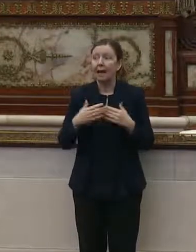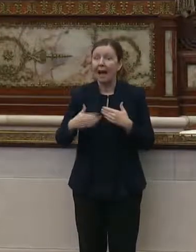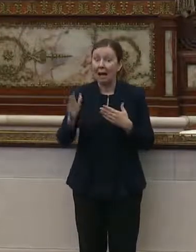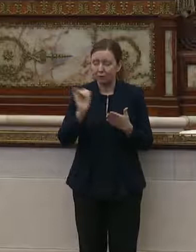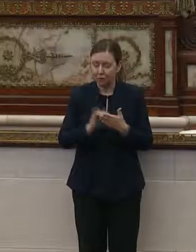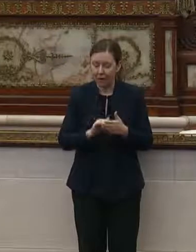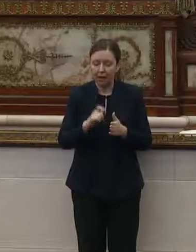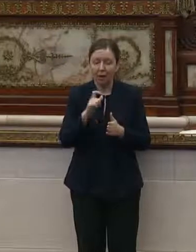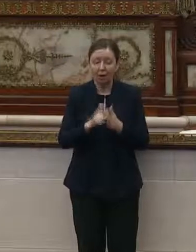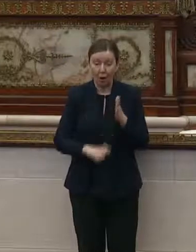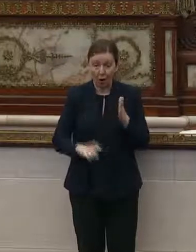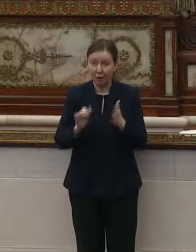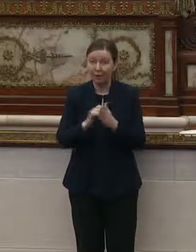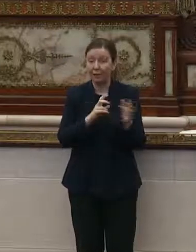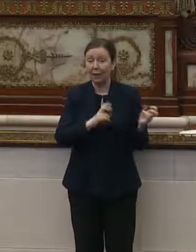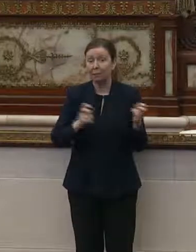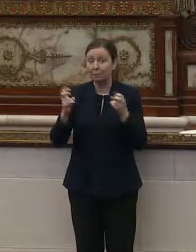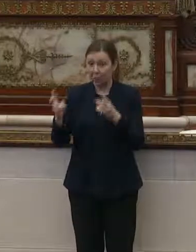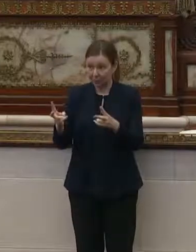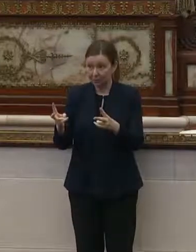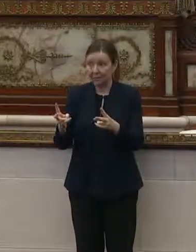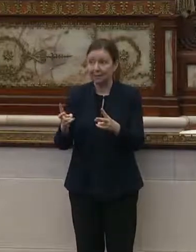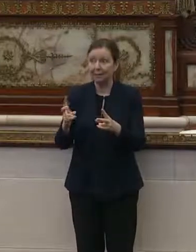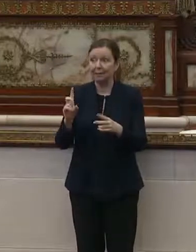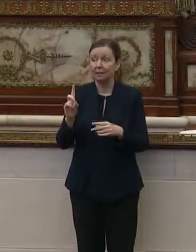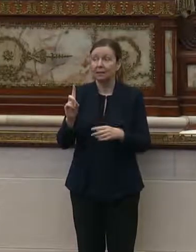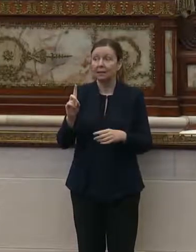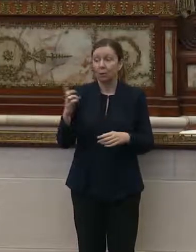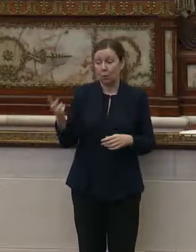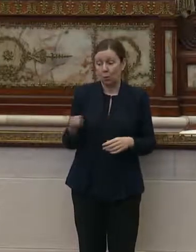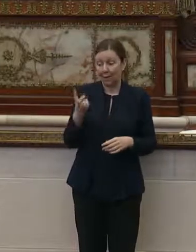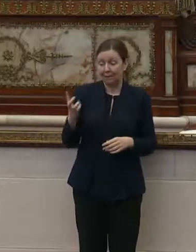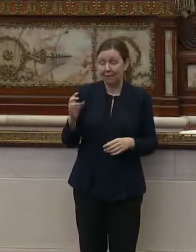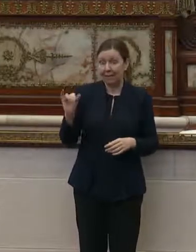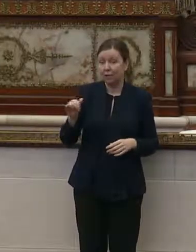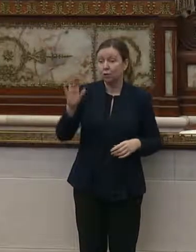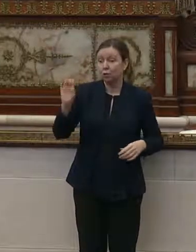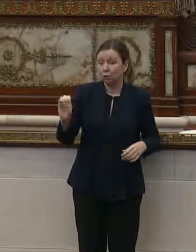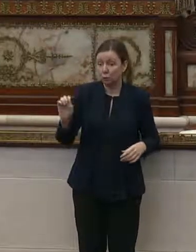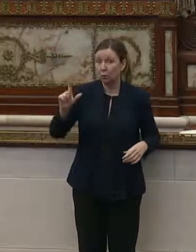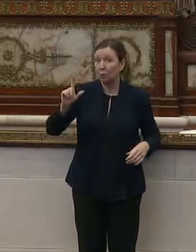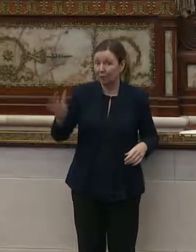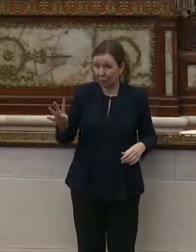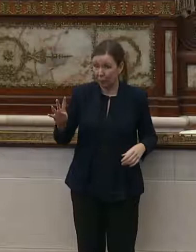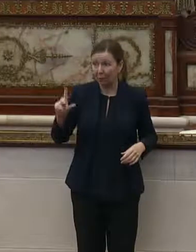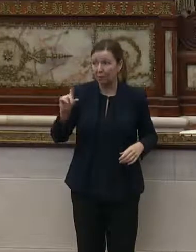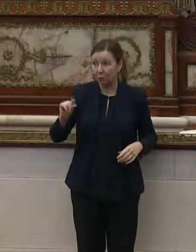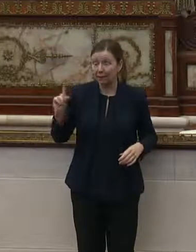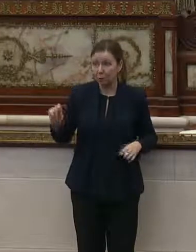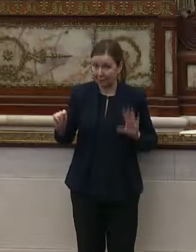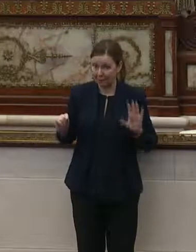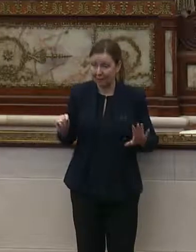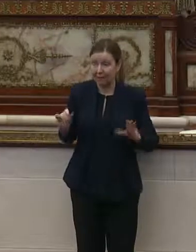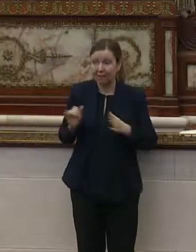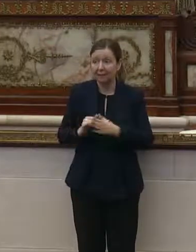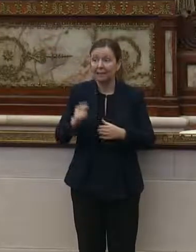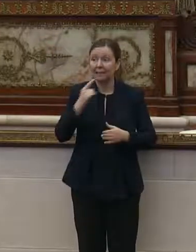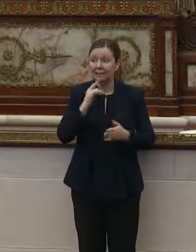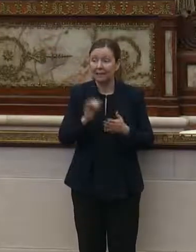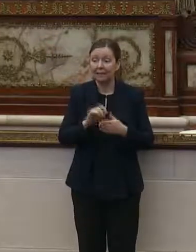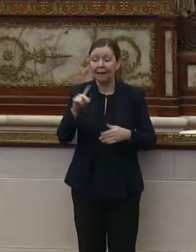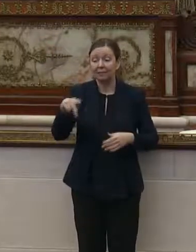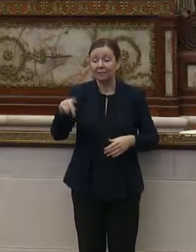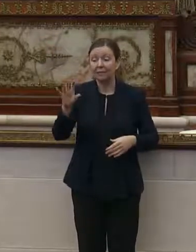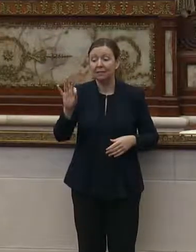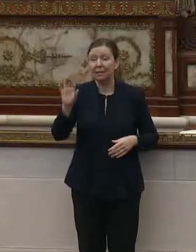was an article that was posted dated Wednesday, June 24th of 2020 that stated Philly